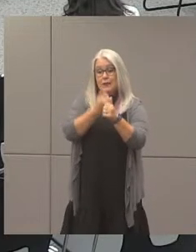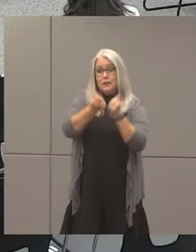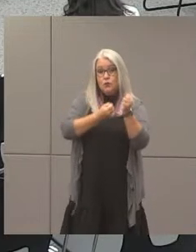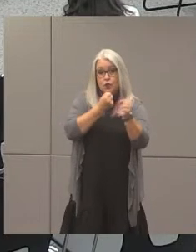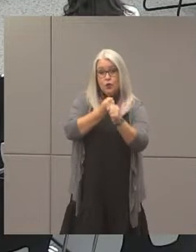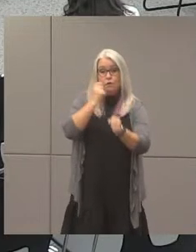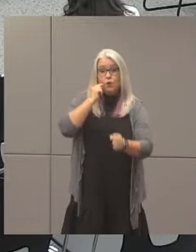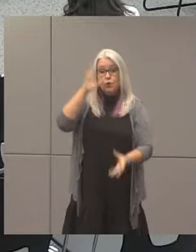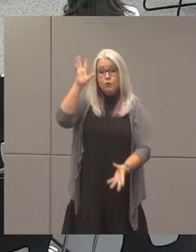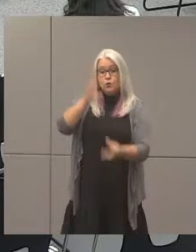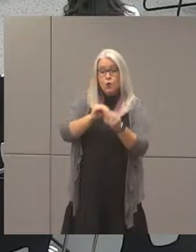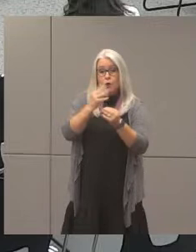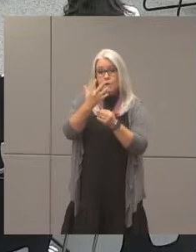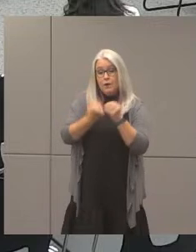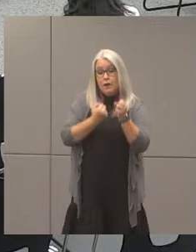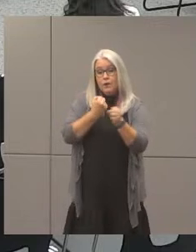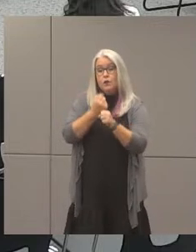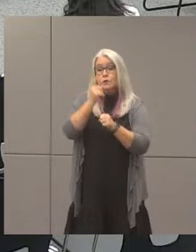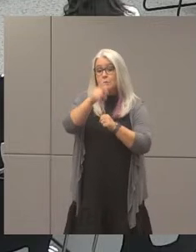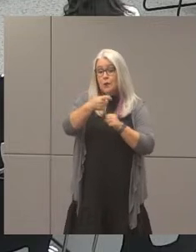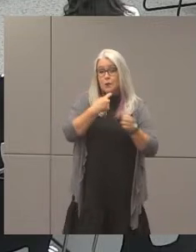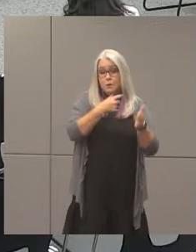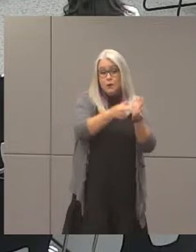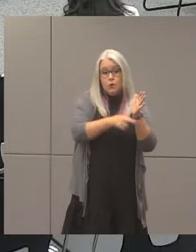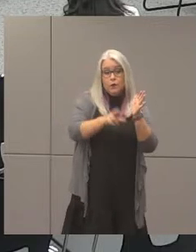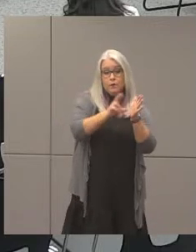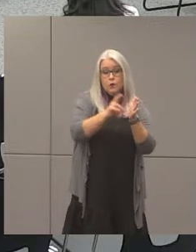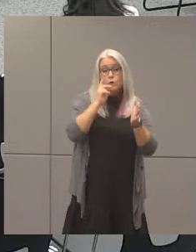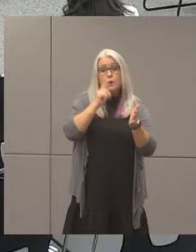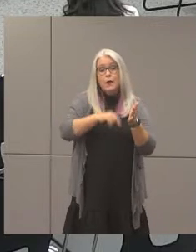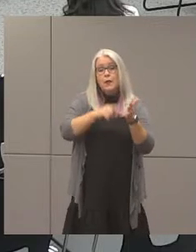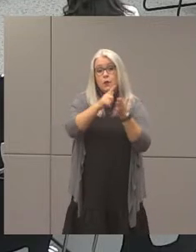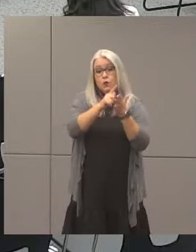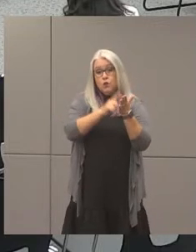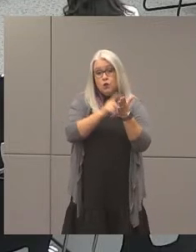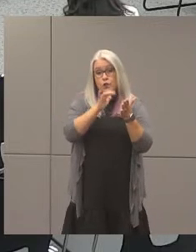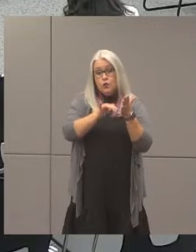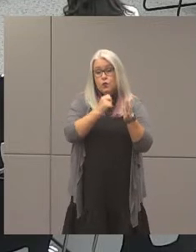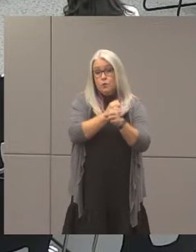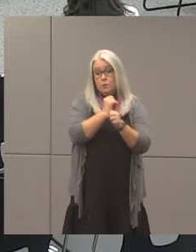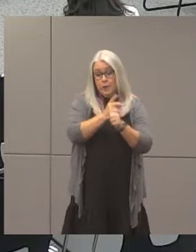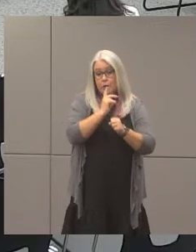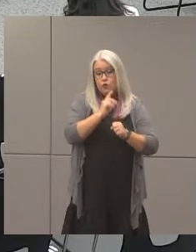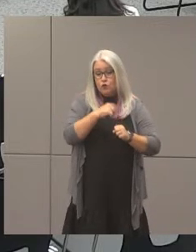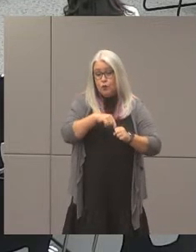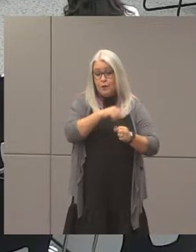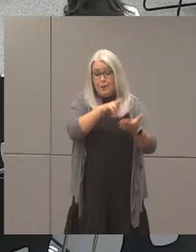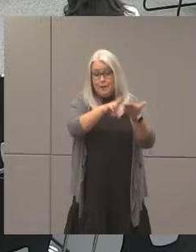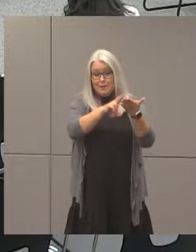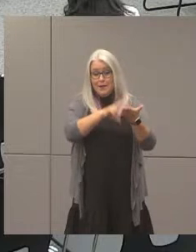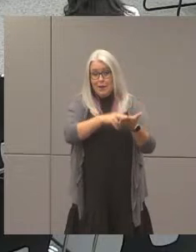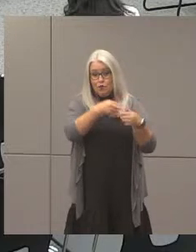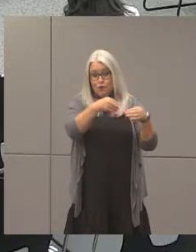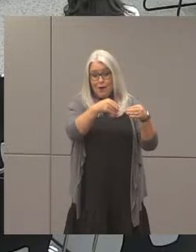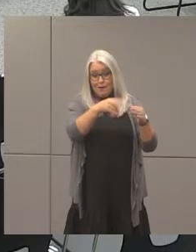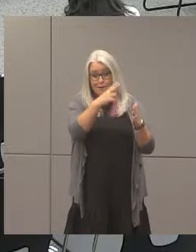a total of 5 years, and to be reviewed by the attorney to ensure that the contract is